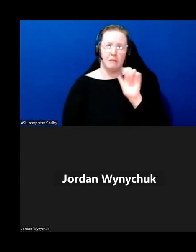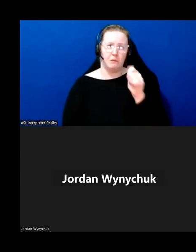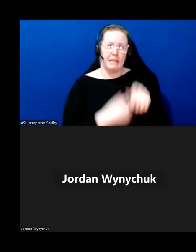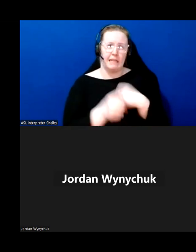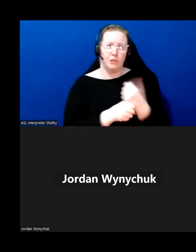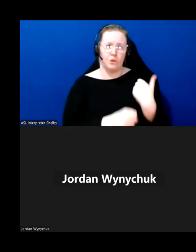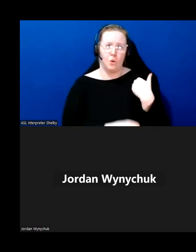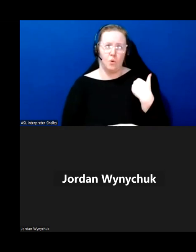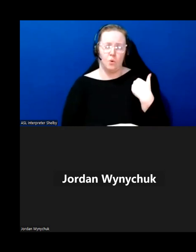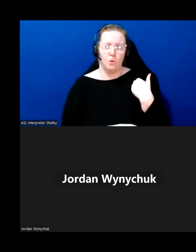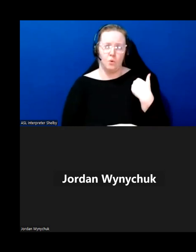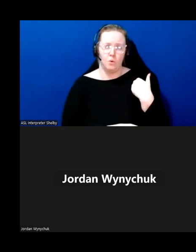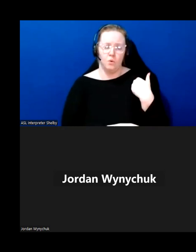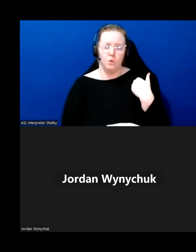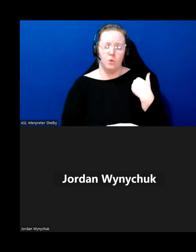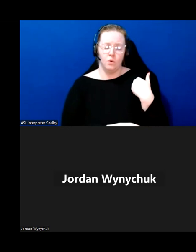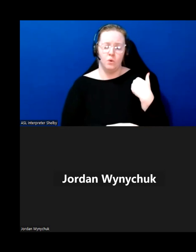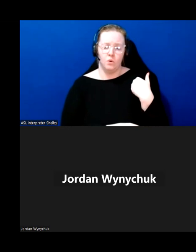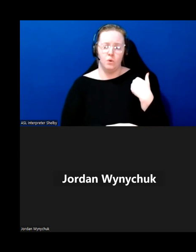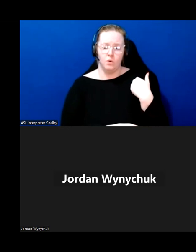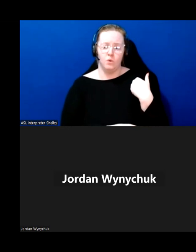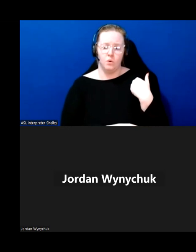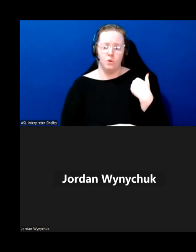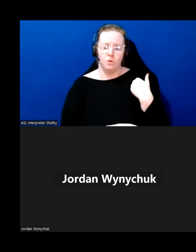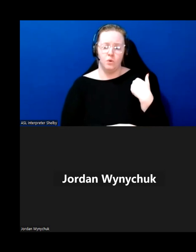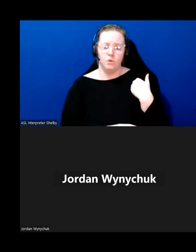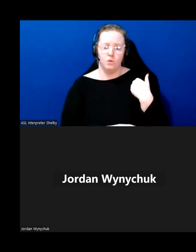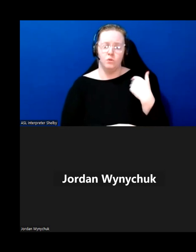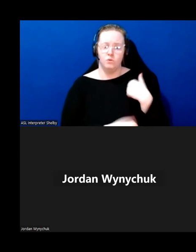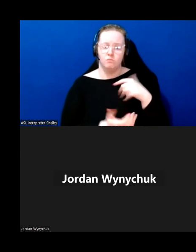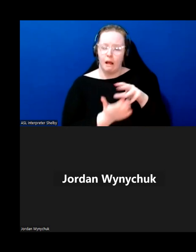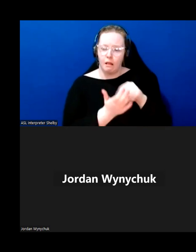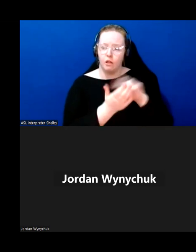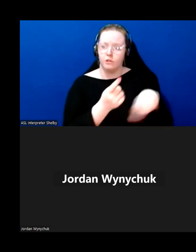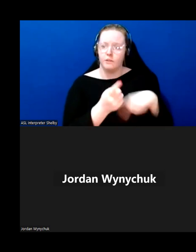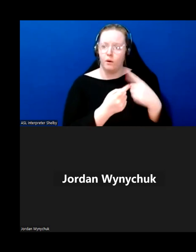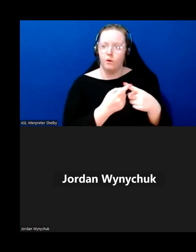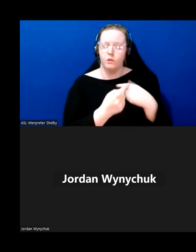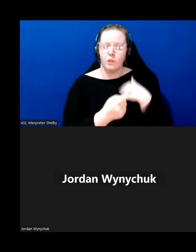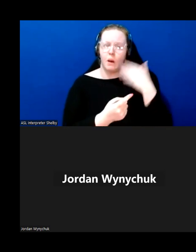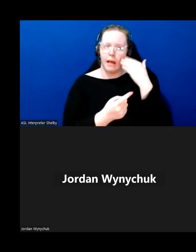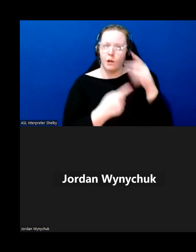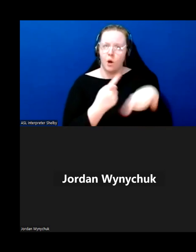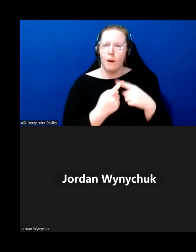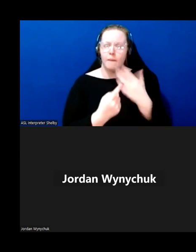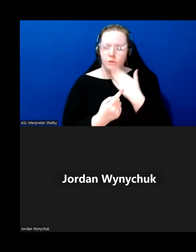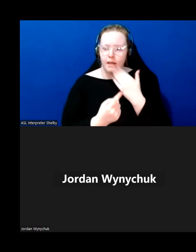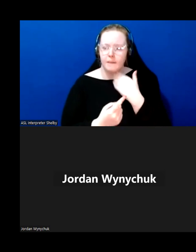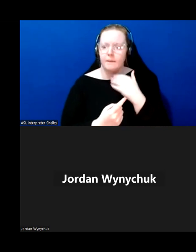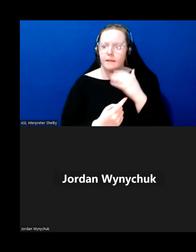um and so i i got to know a bit about a disease state and one of the one of the problem one of the uh